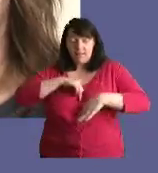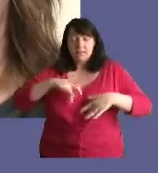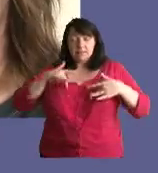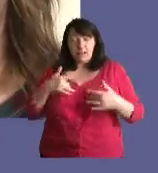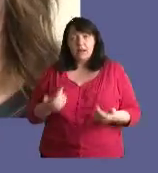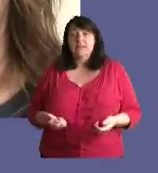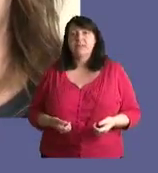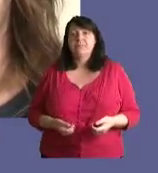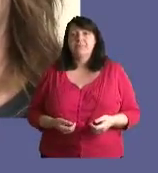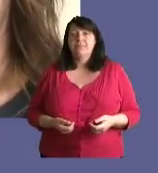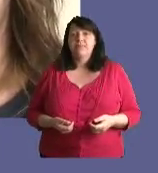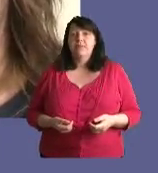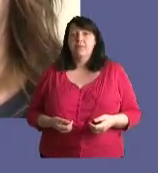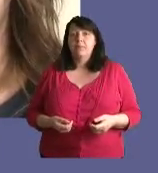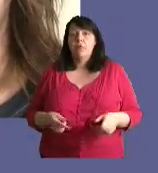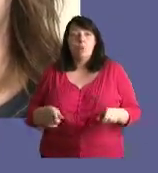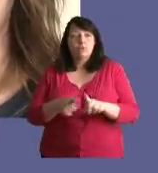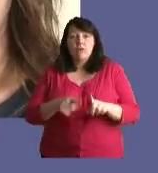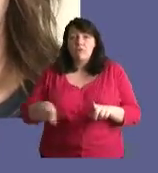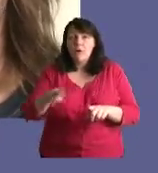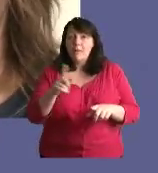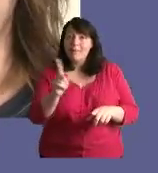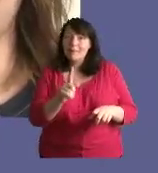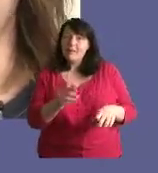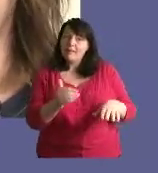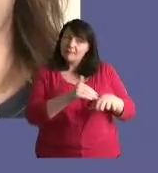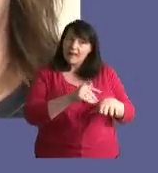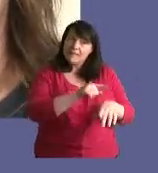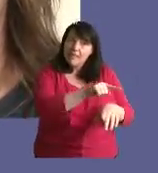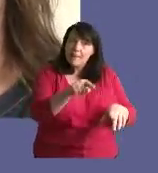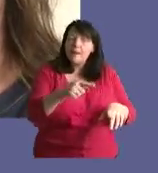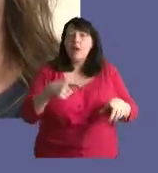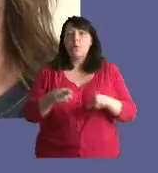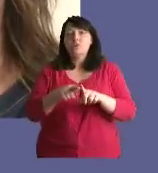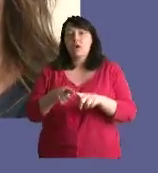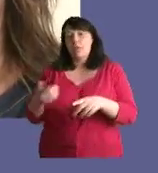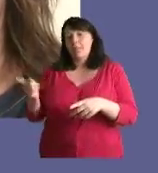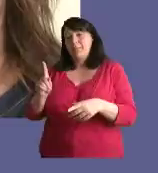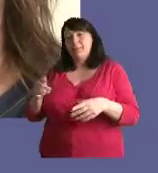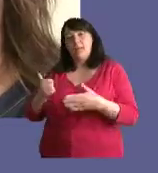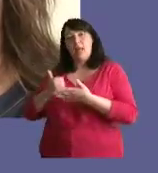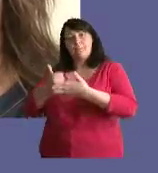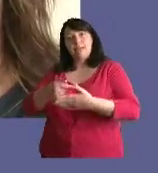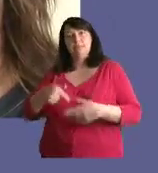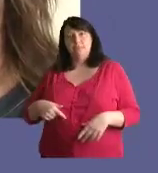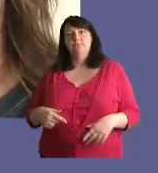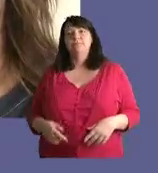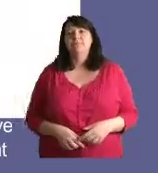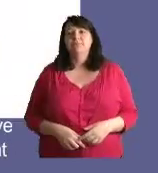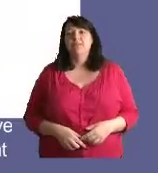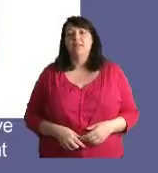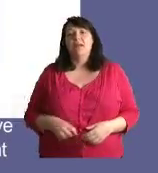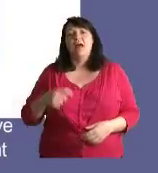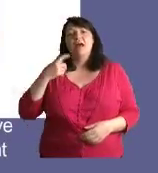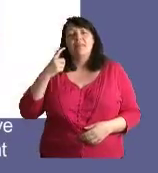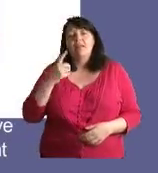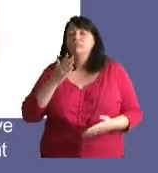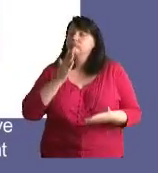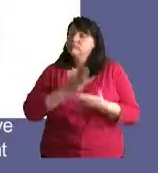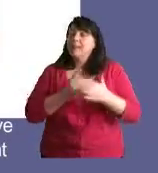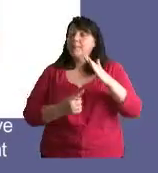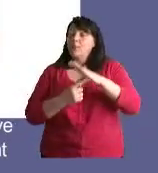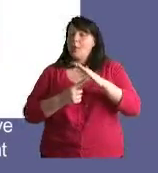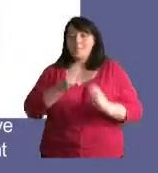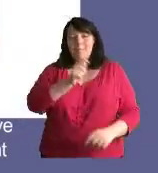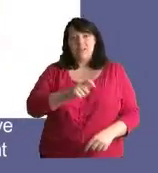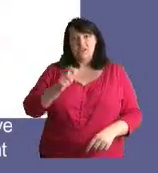young people that they get effects from it, but it's good for the young people involved because it really helps them. I think it's very